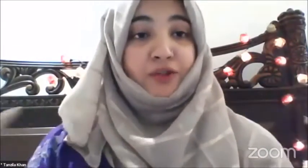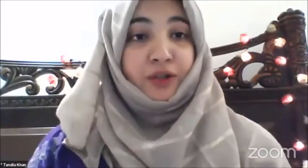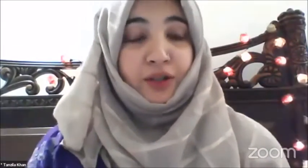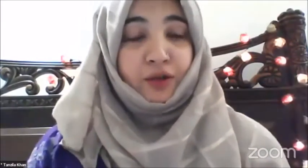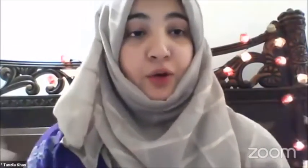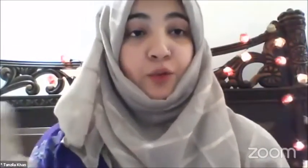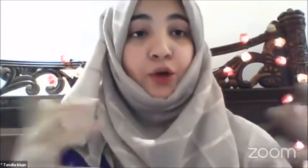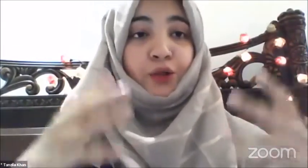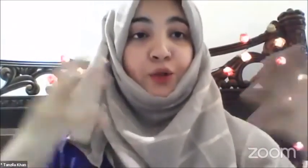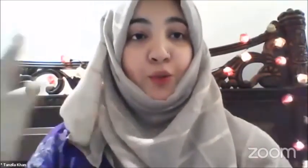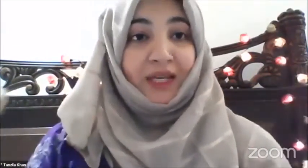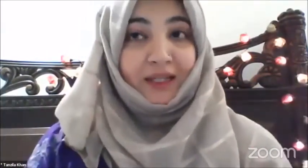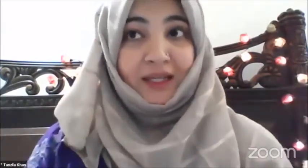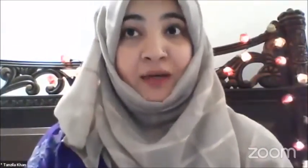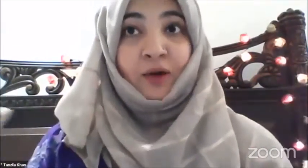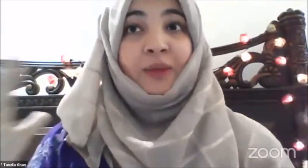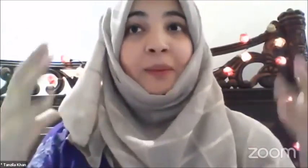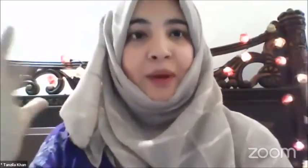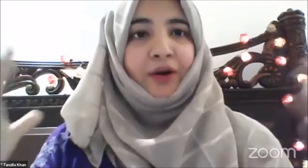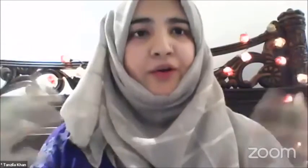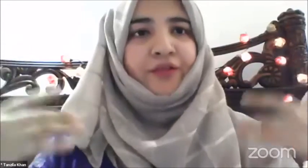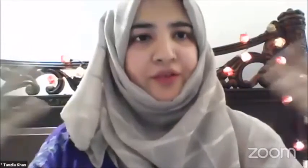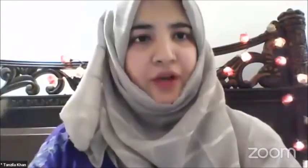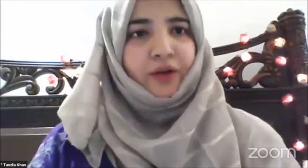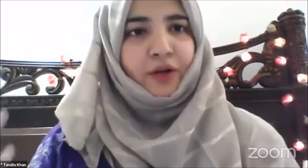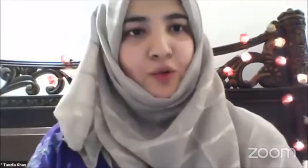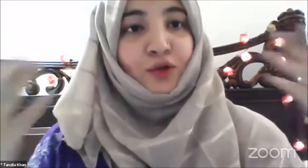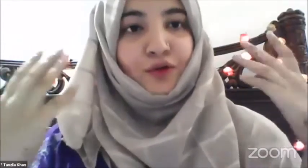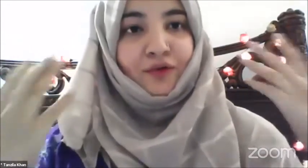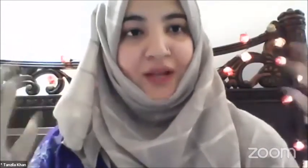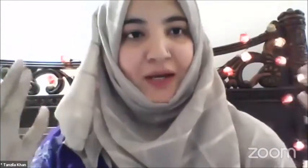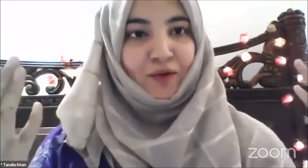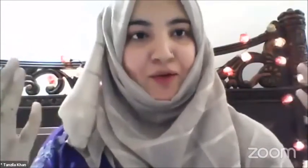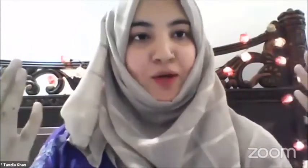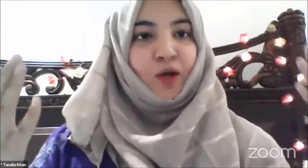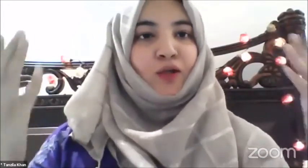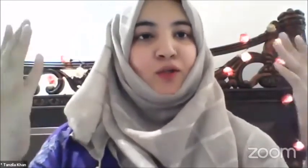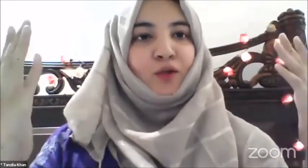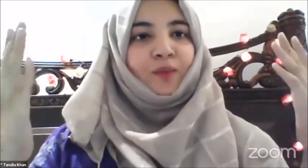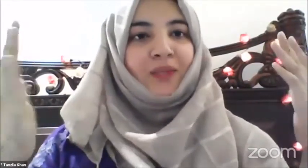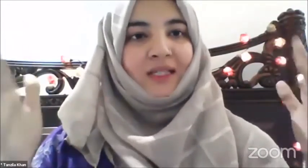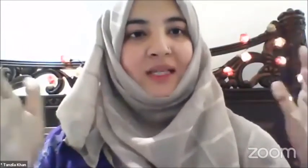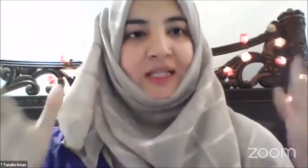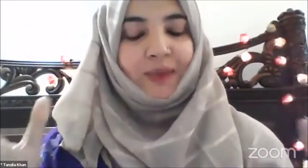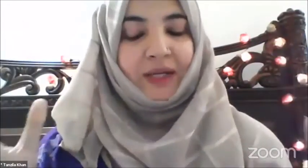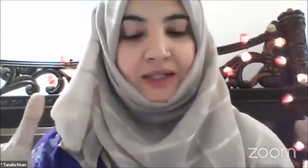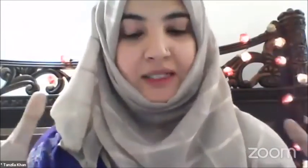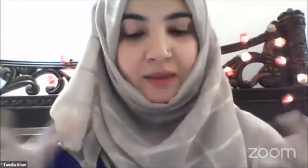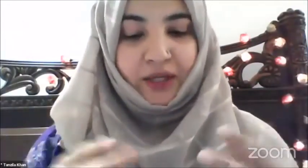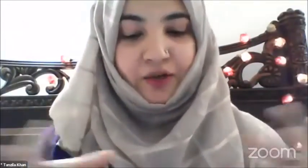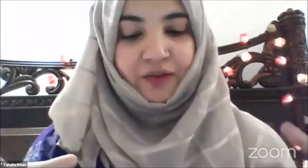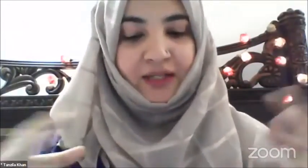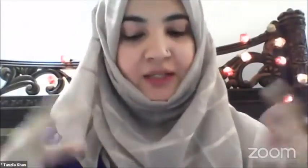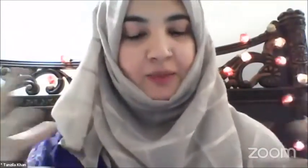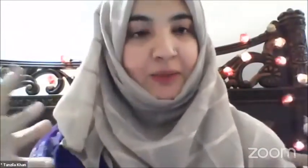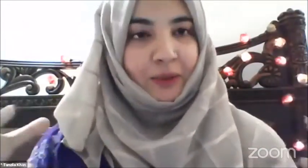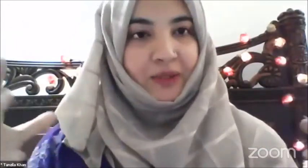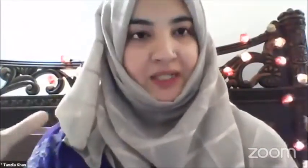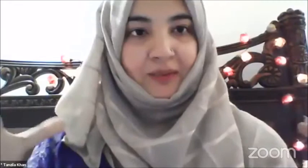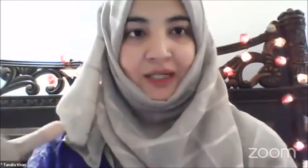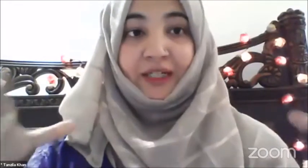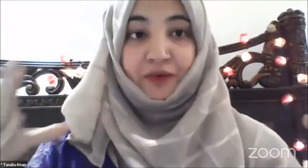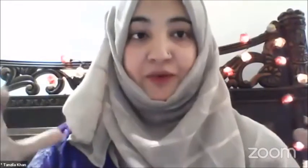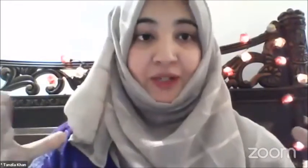have children or want to know anything or be part of the regular course of life. So this is an experience that many of us as people